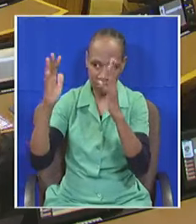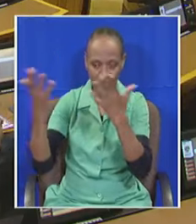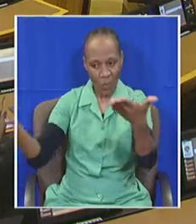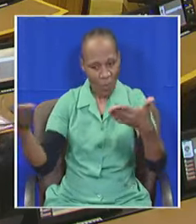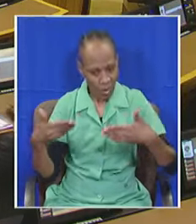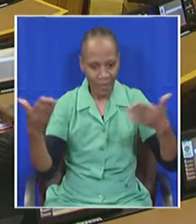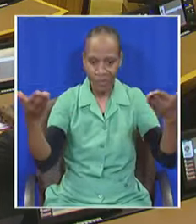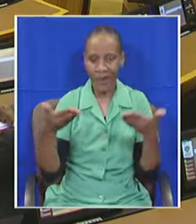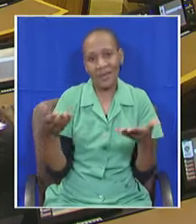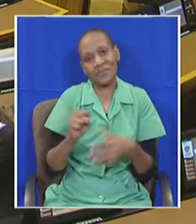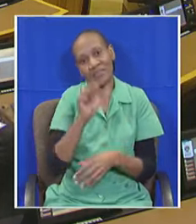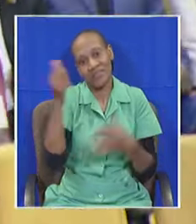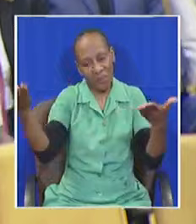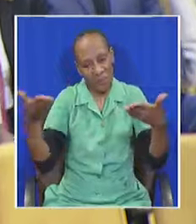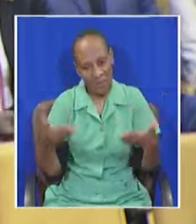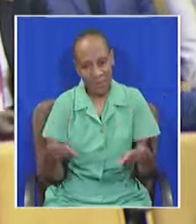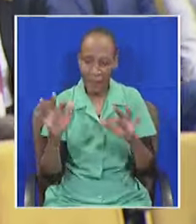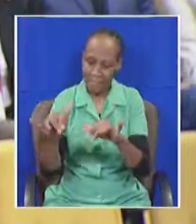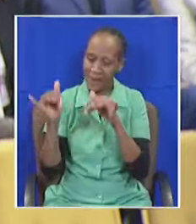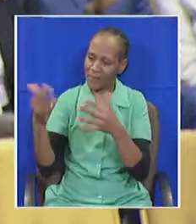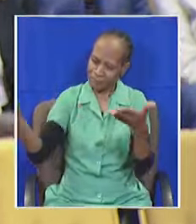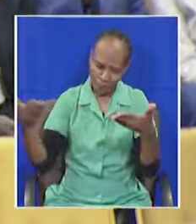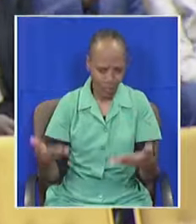Welcome to South Africa and Parliament.